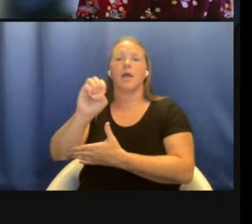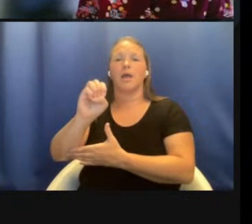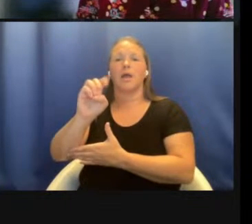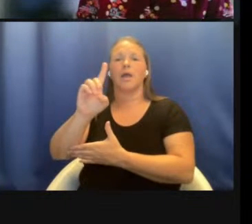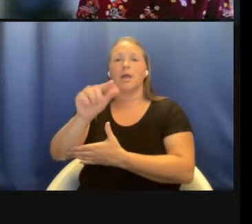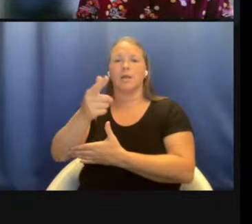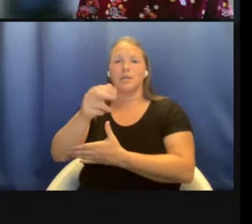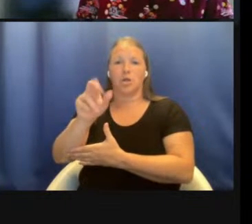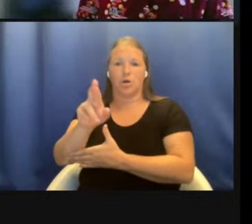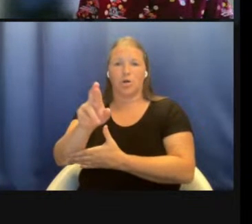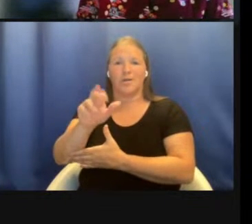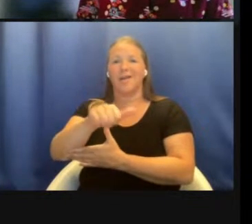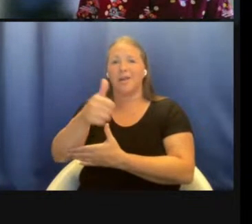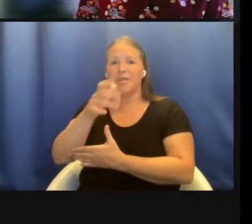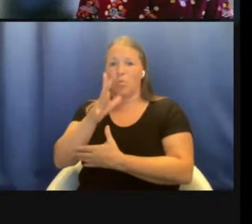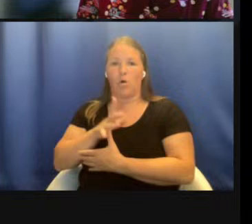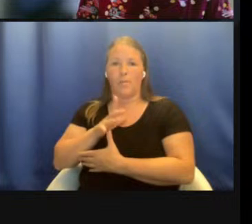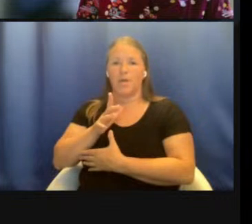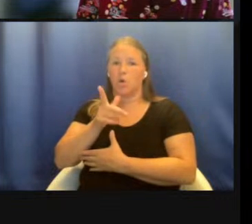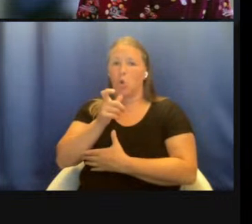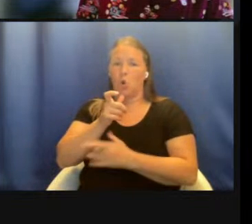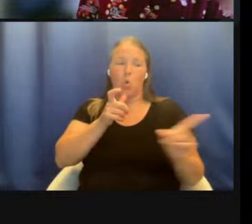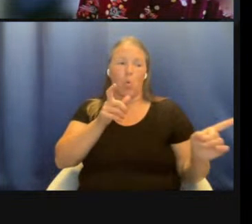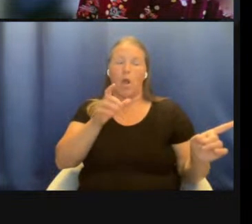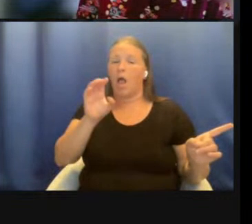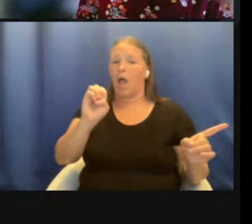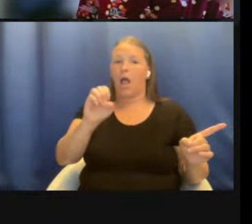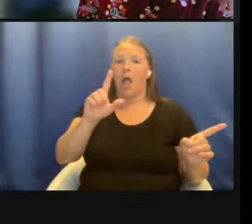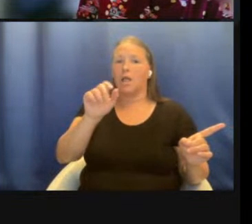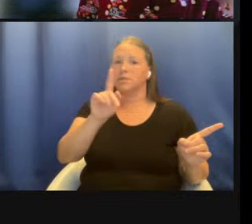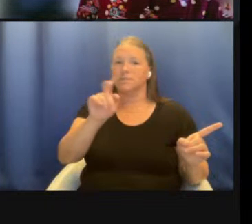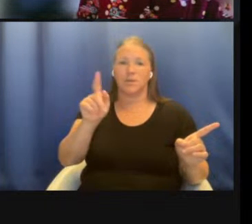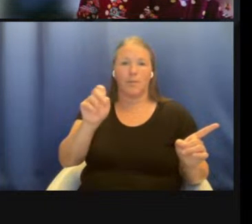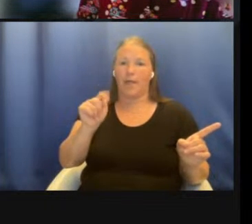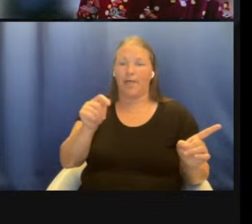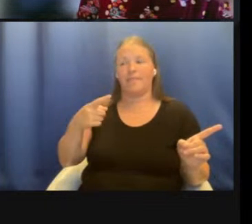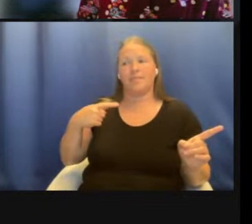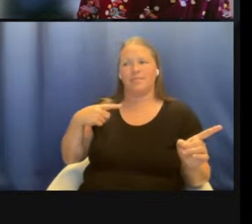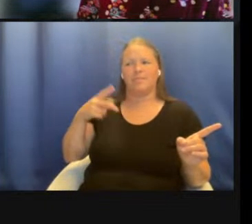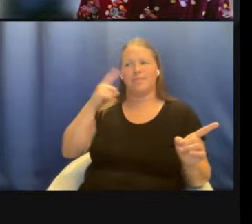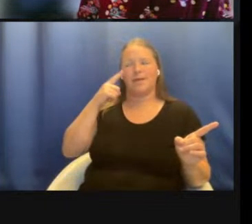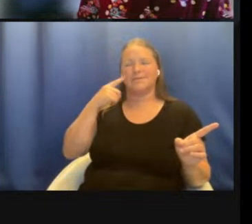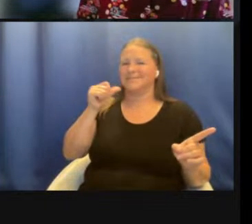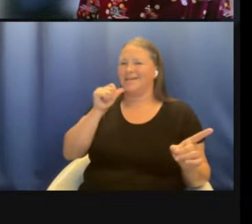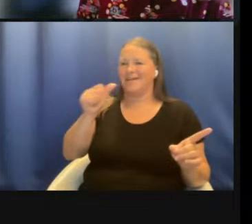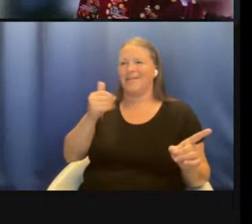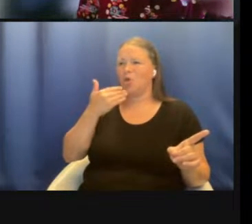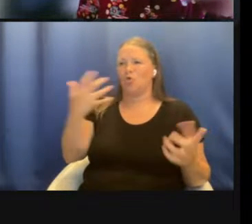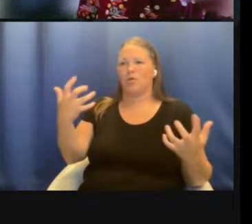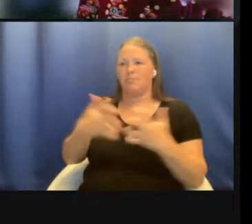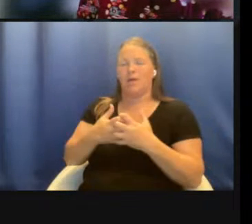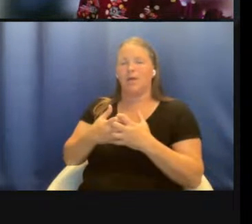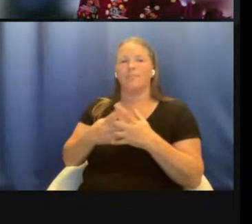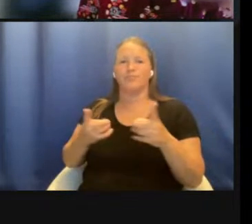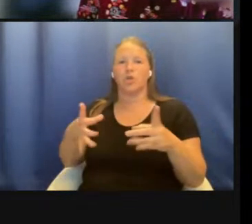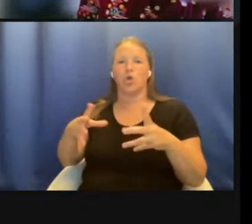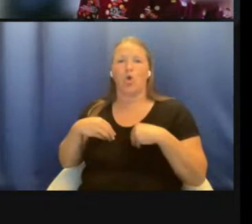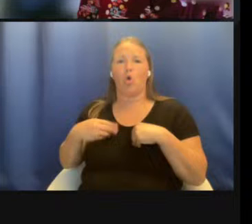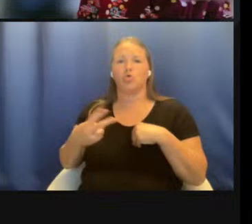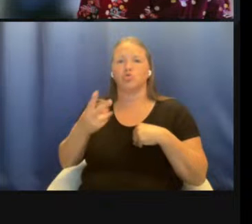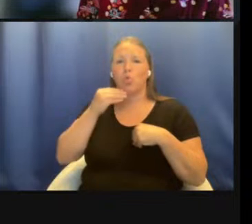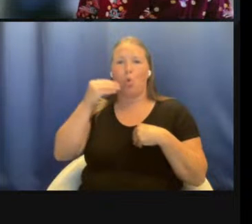2 children. She owns both a home in Massachusetts and a grand home in Newport. And she had